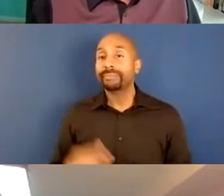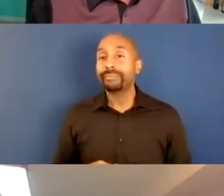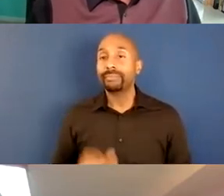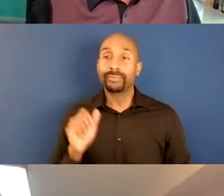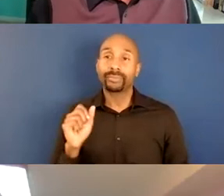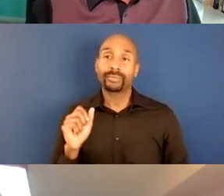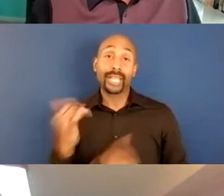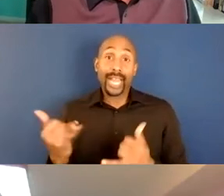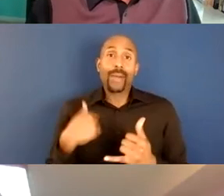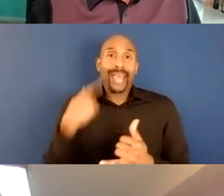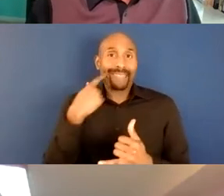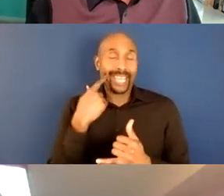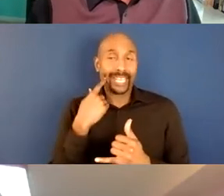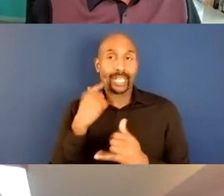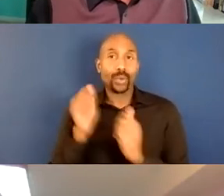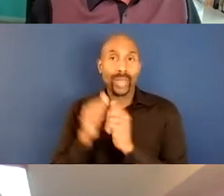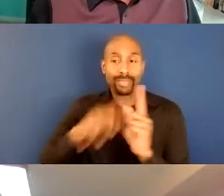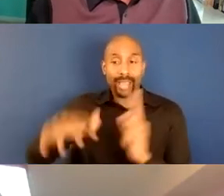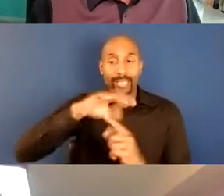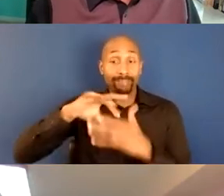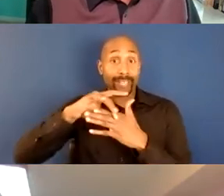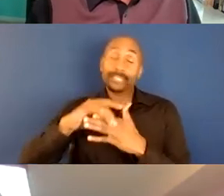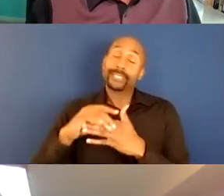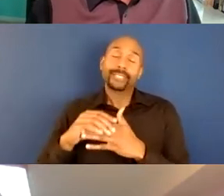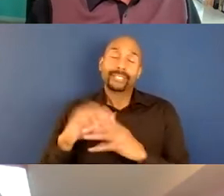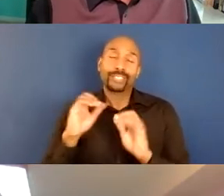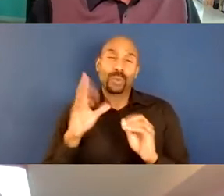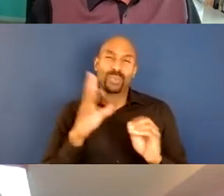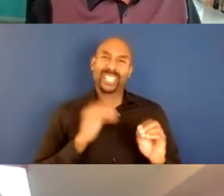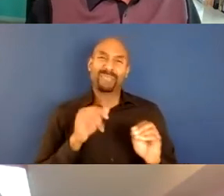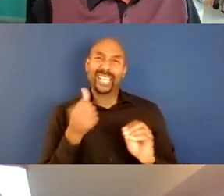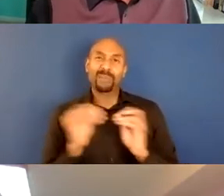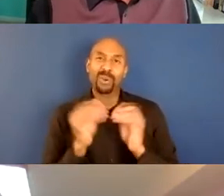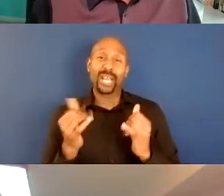one would buy that. So we'll probably be looking at that.